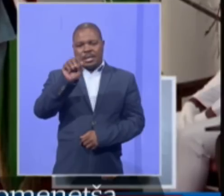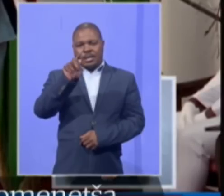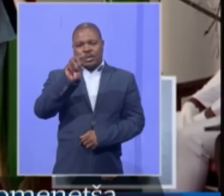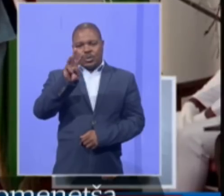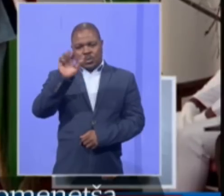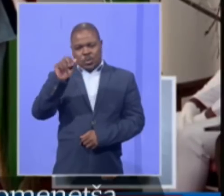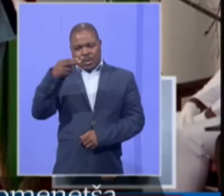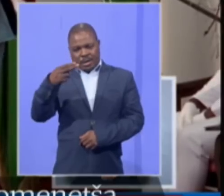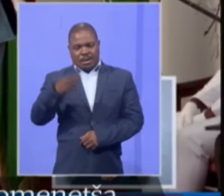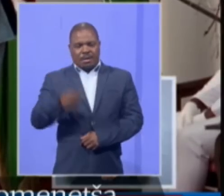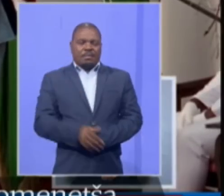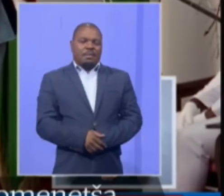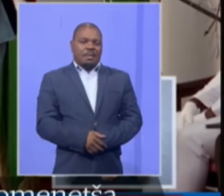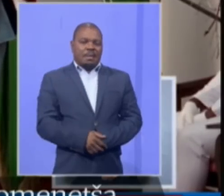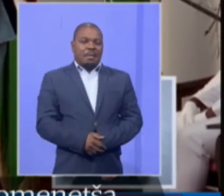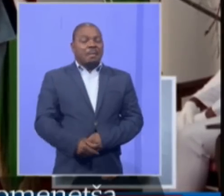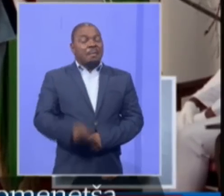do hereby swear